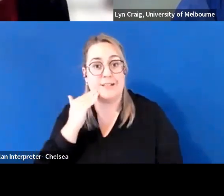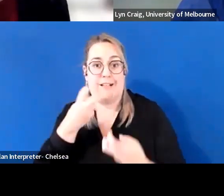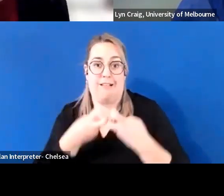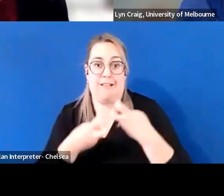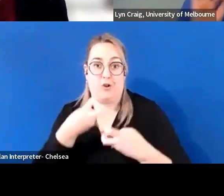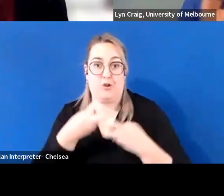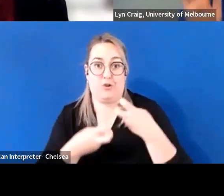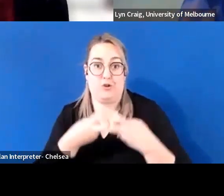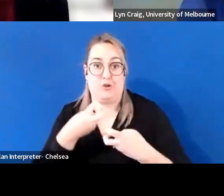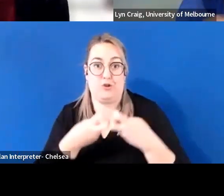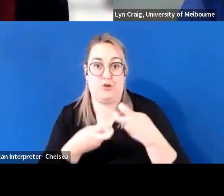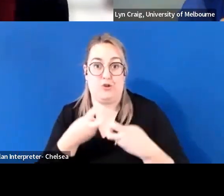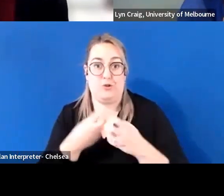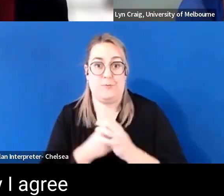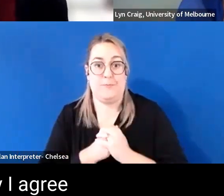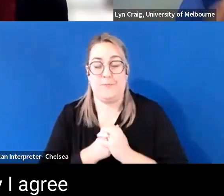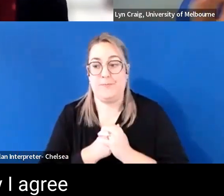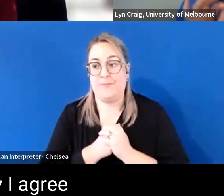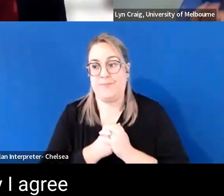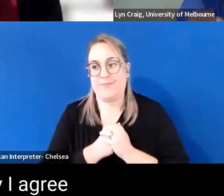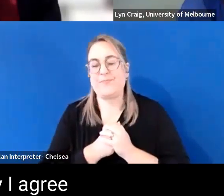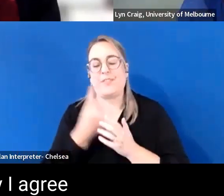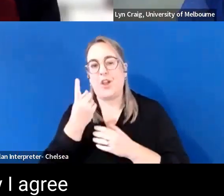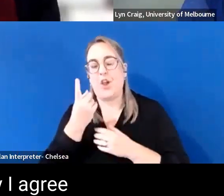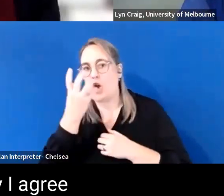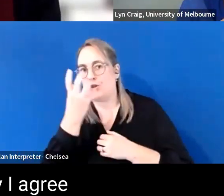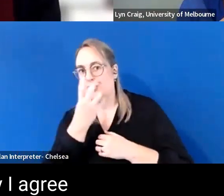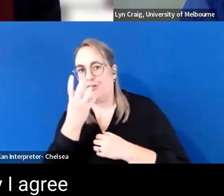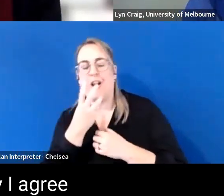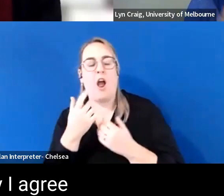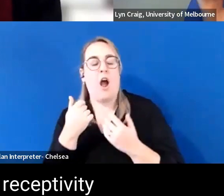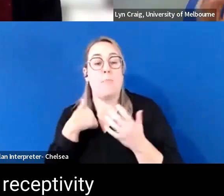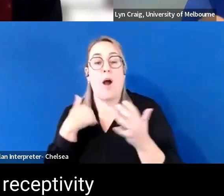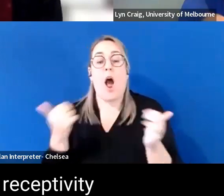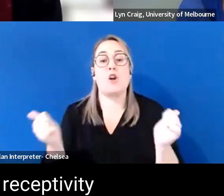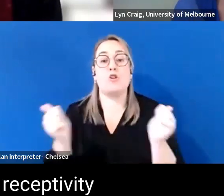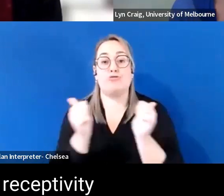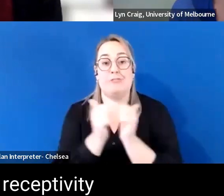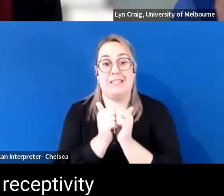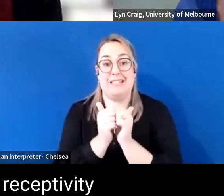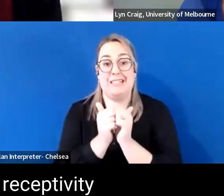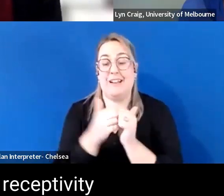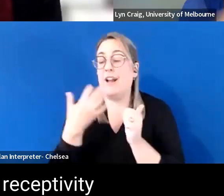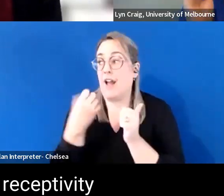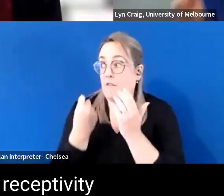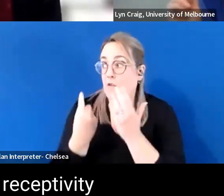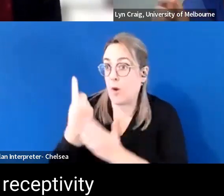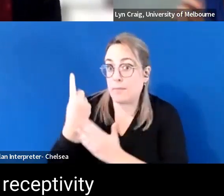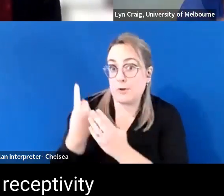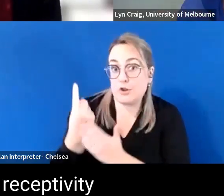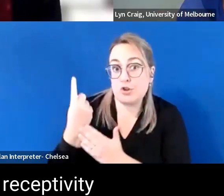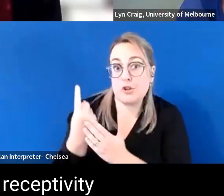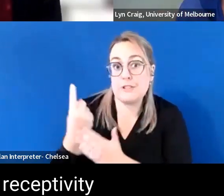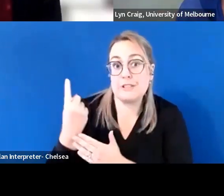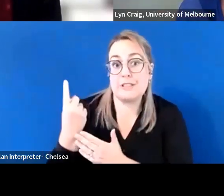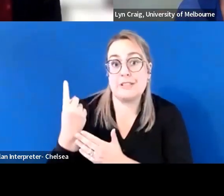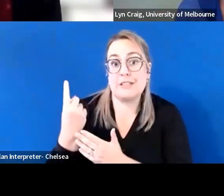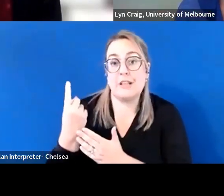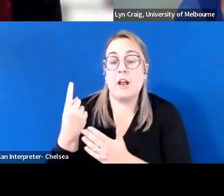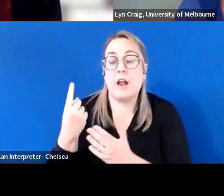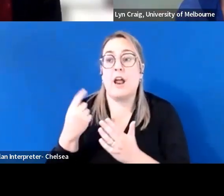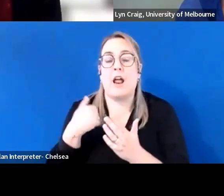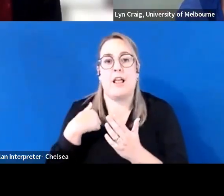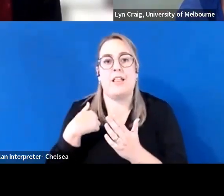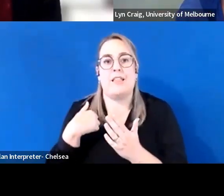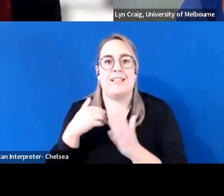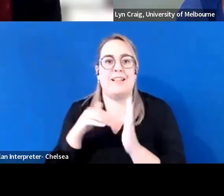think also, I'm sorry, Natalie, just to say, I agree, there is an opportunity. I think there's receptivity in the polity now that we haven't